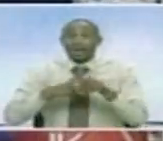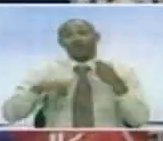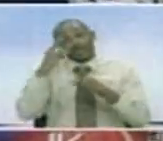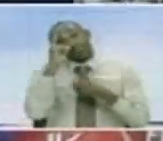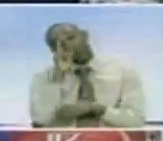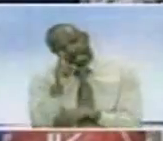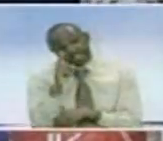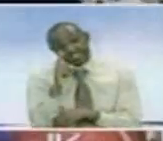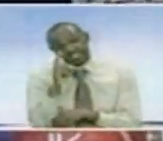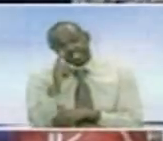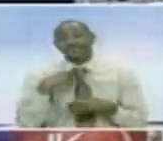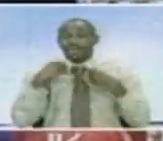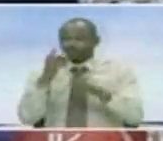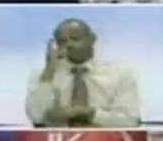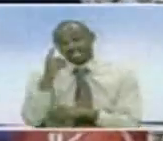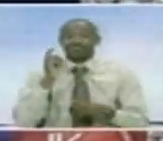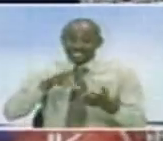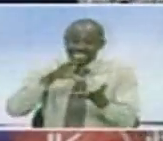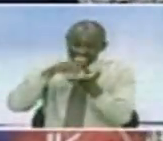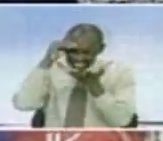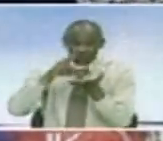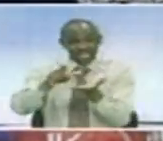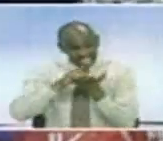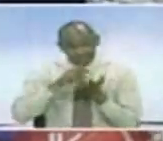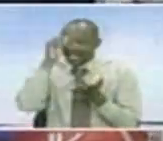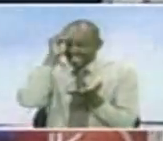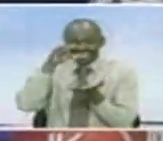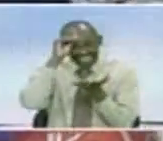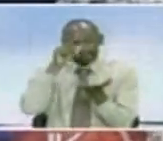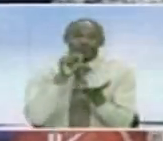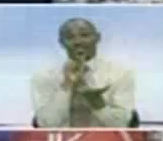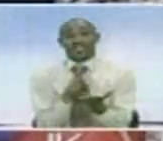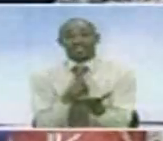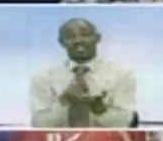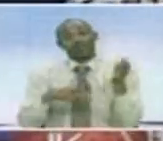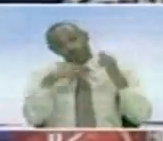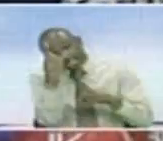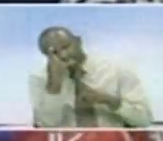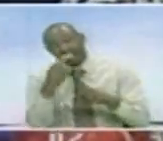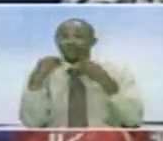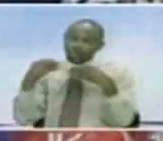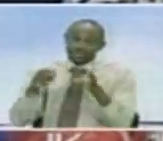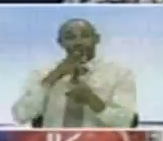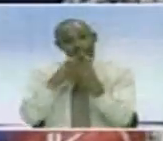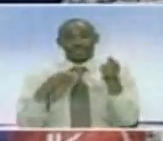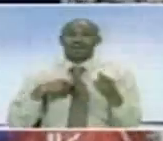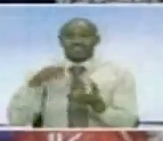I must take it and take the lessons that go with it. Because winning and losing both have lessons.